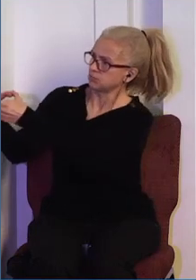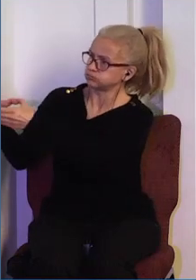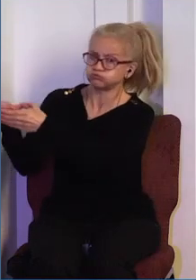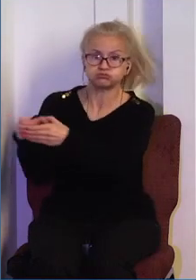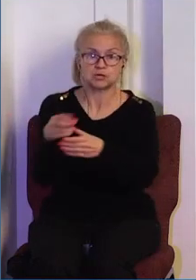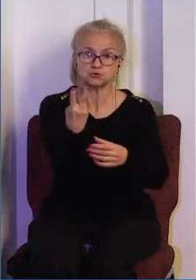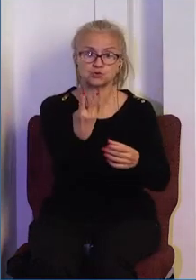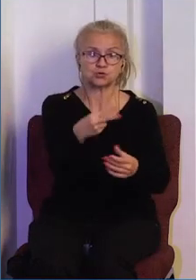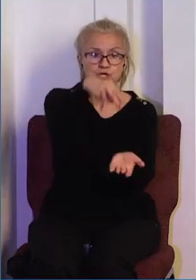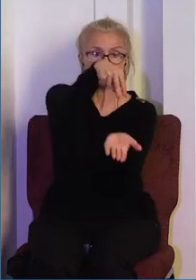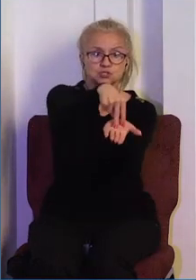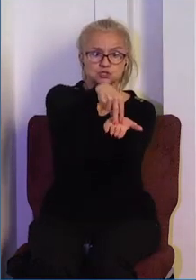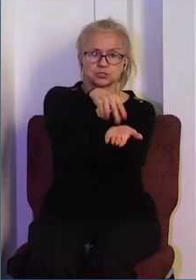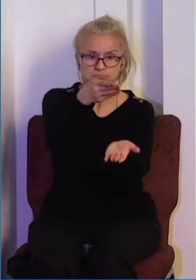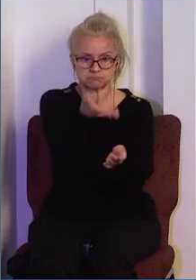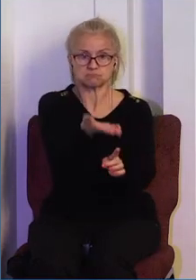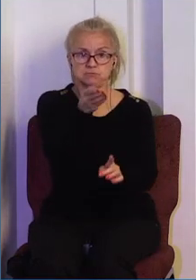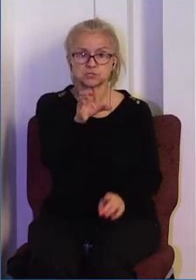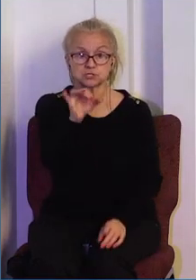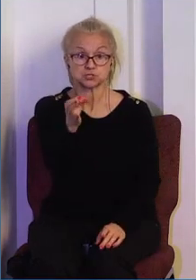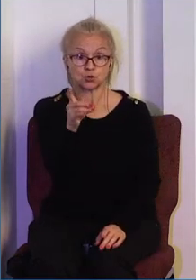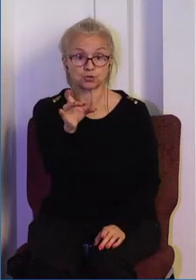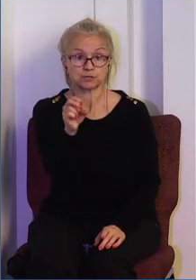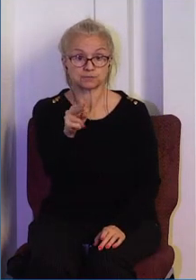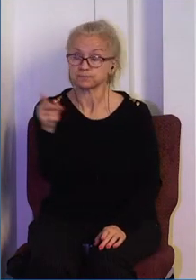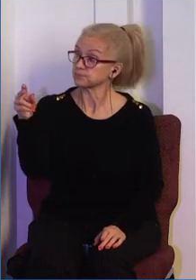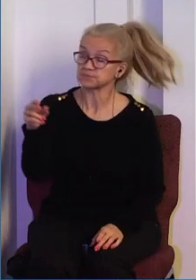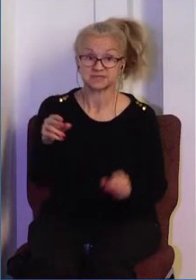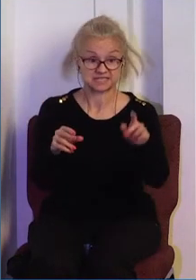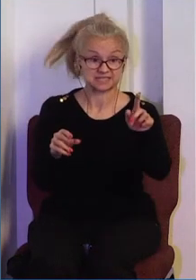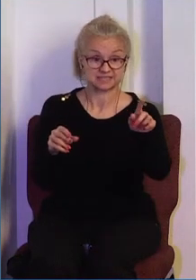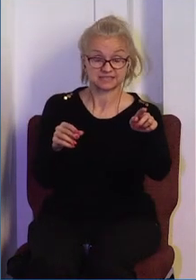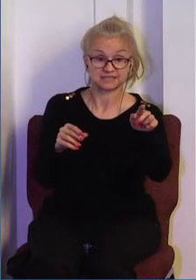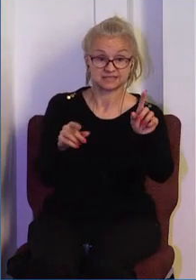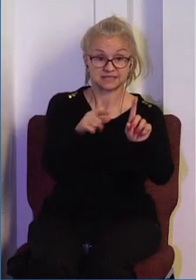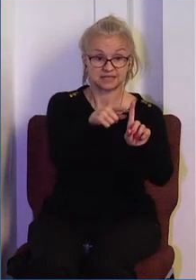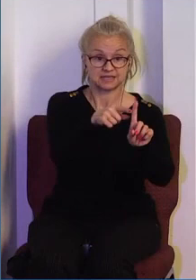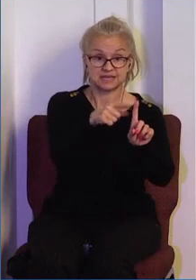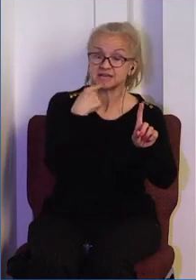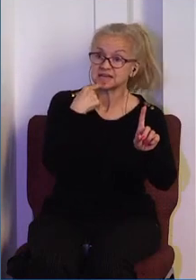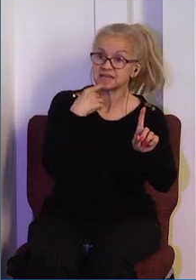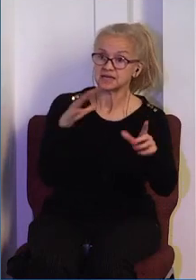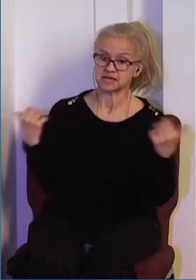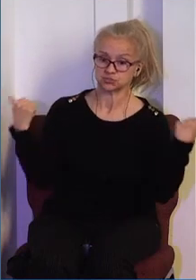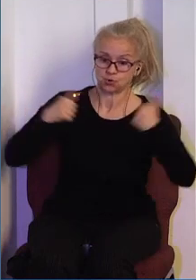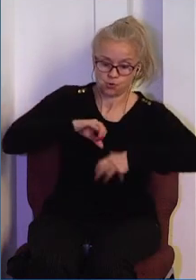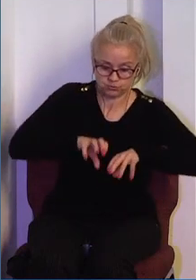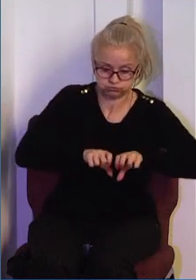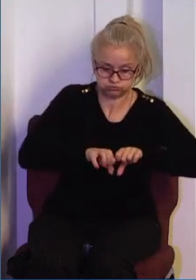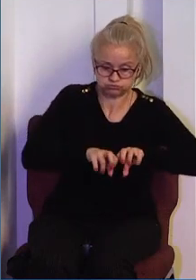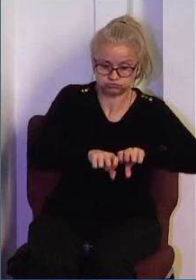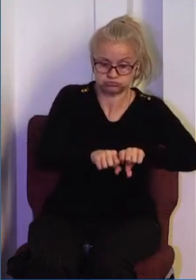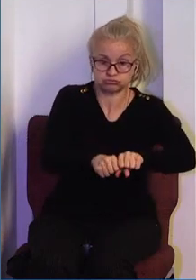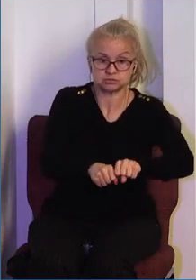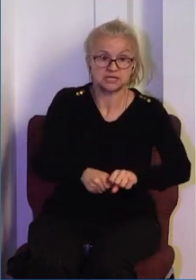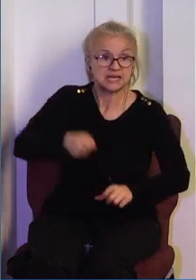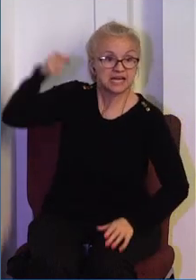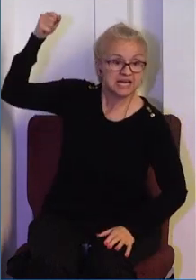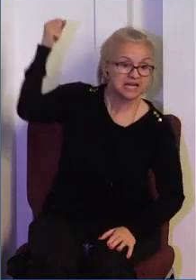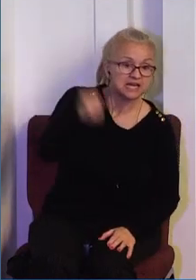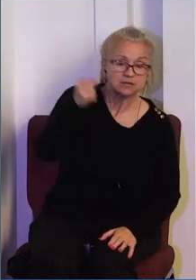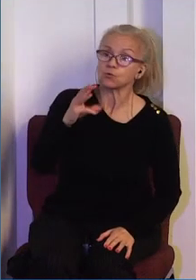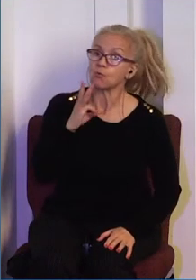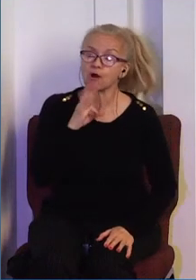stood at the Jordan. Elijah took his cloak, rolled it up, and hit the water with